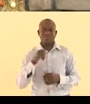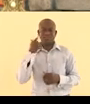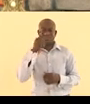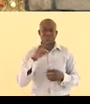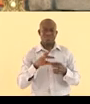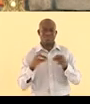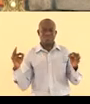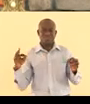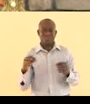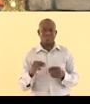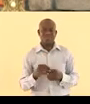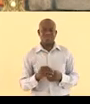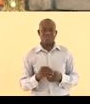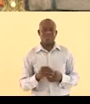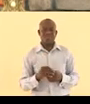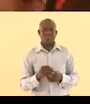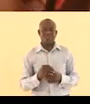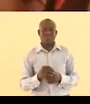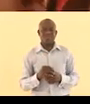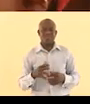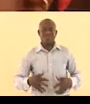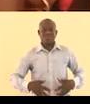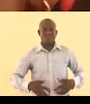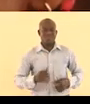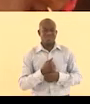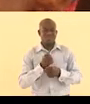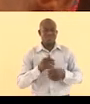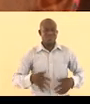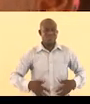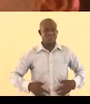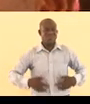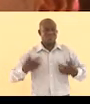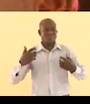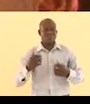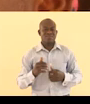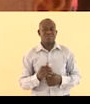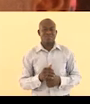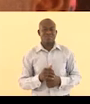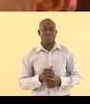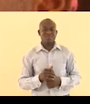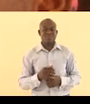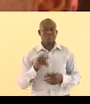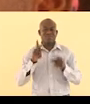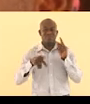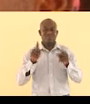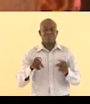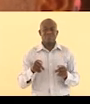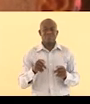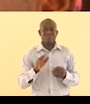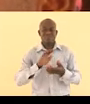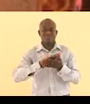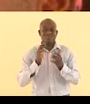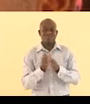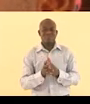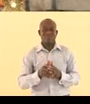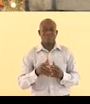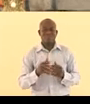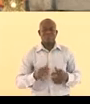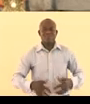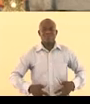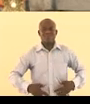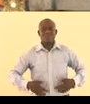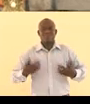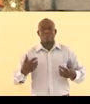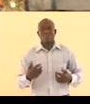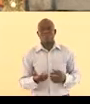that story, it enraged them. They turned against him. The people became enraged. The crowd